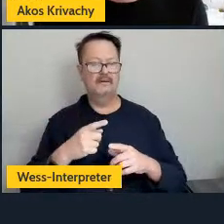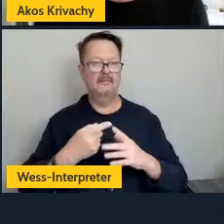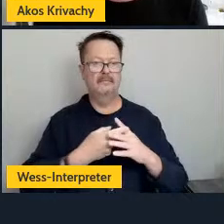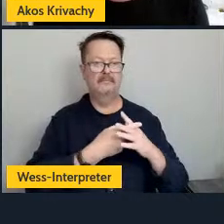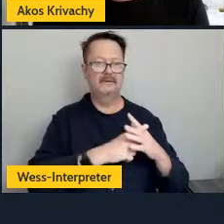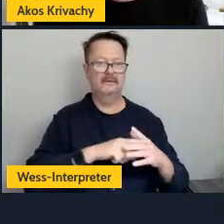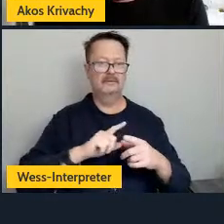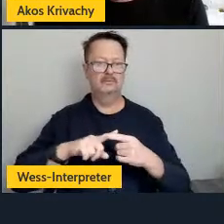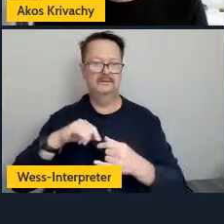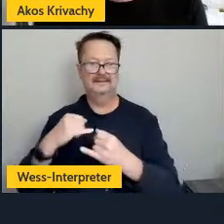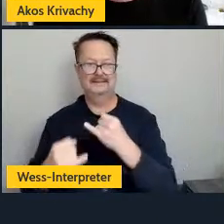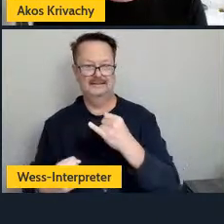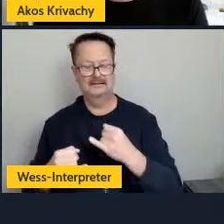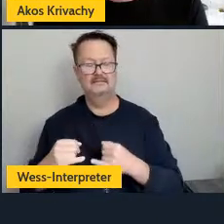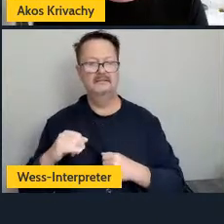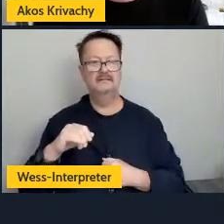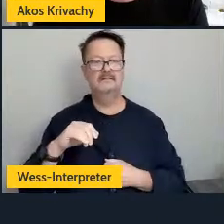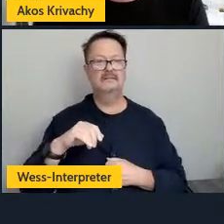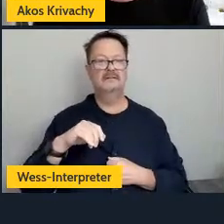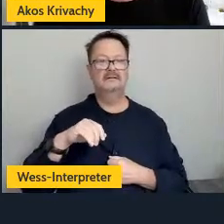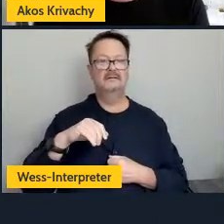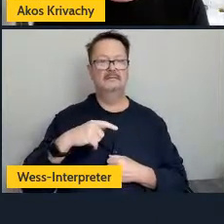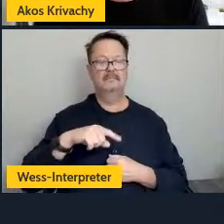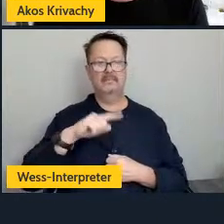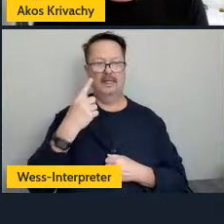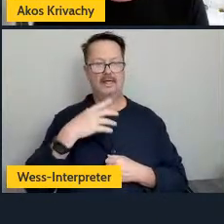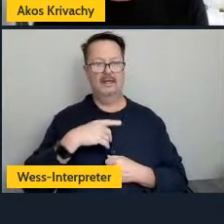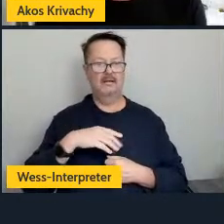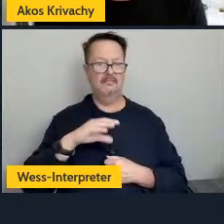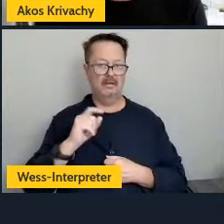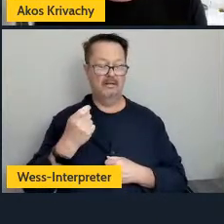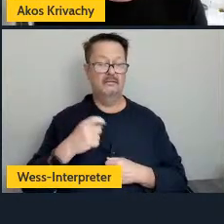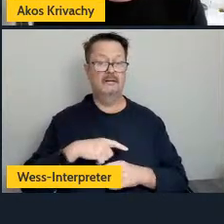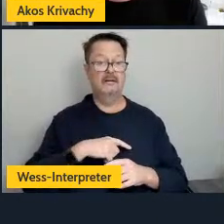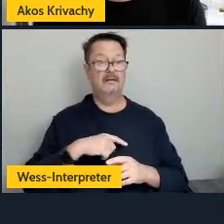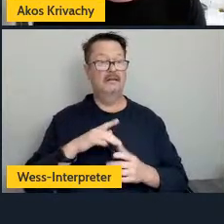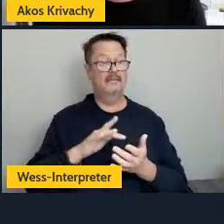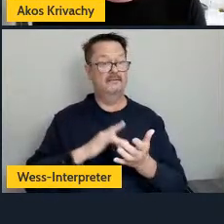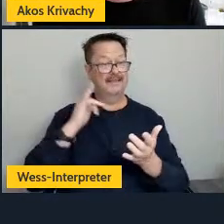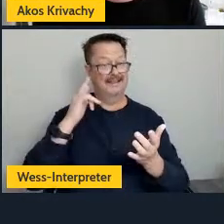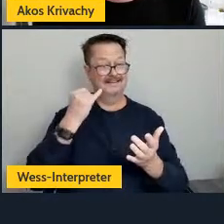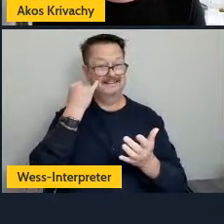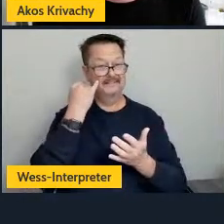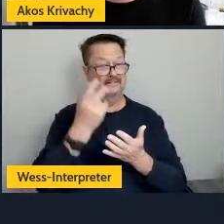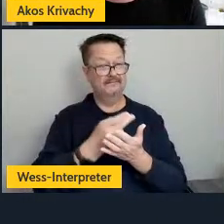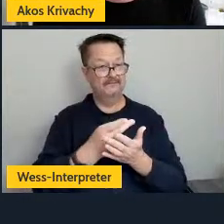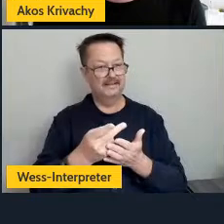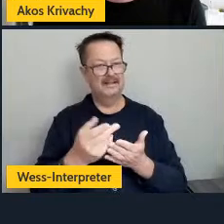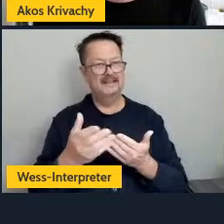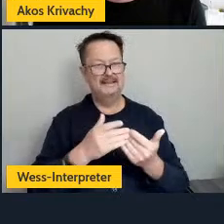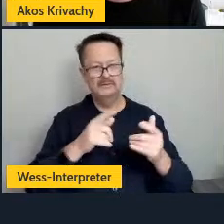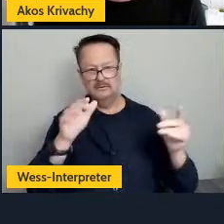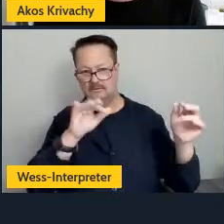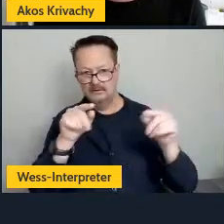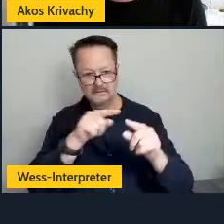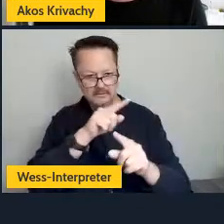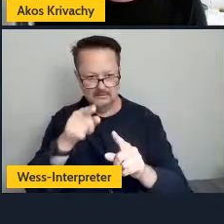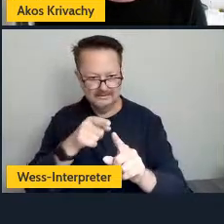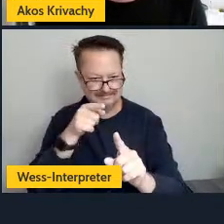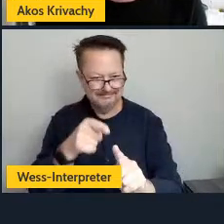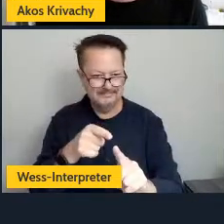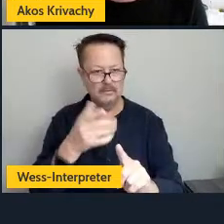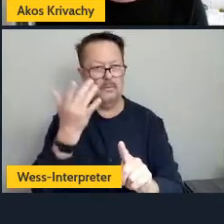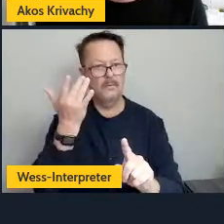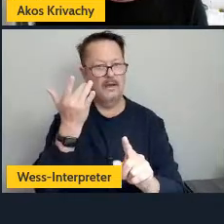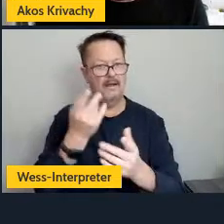lots of white box integration tests is that when they do fail, it's relatively easy to find out why they